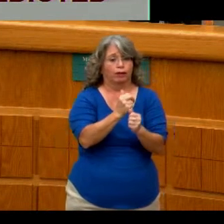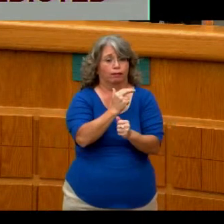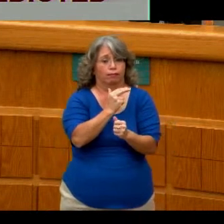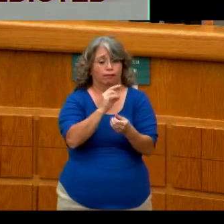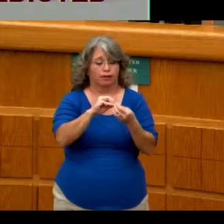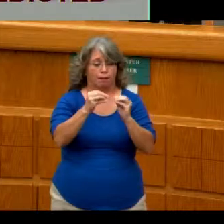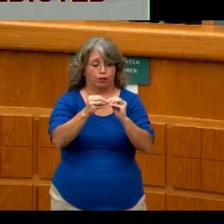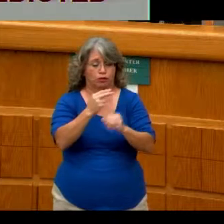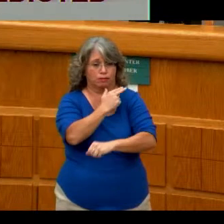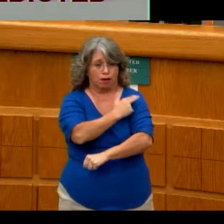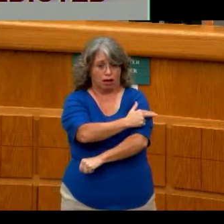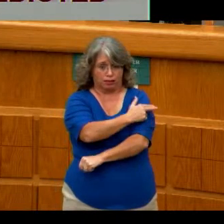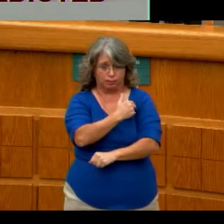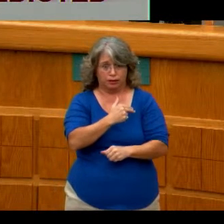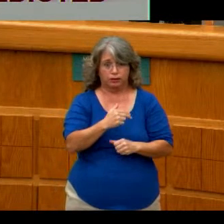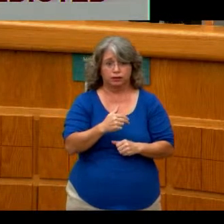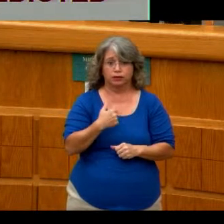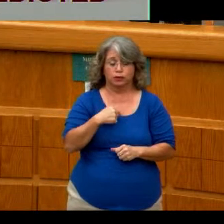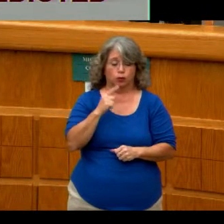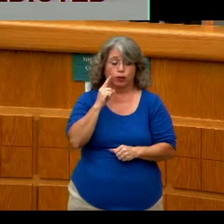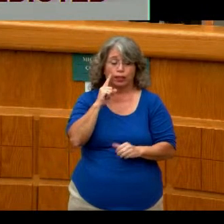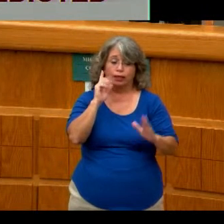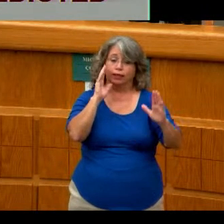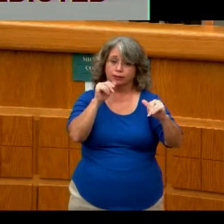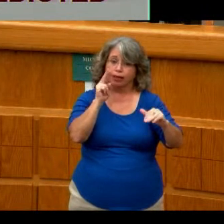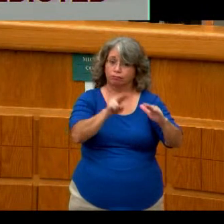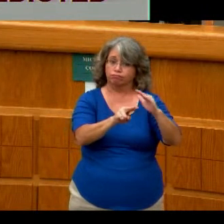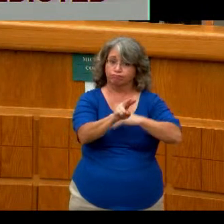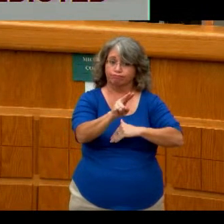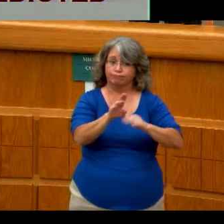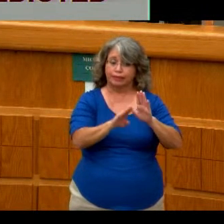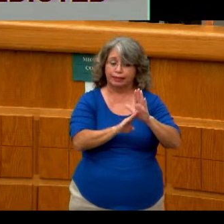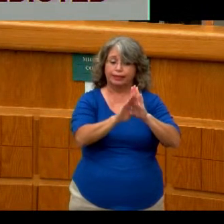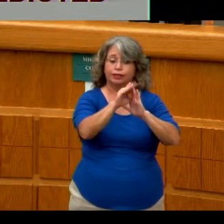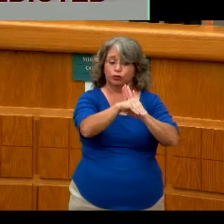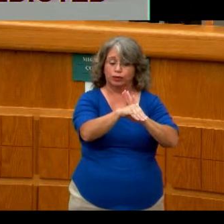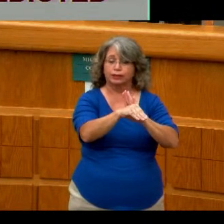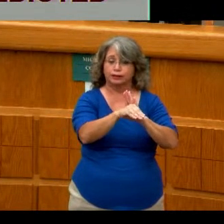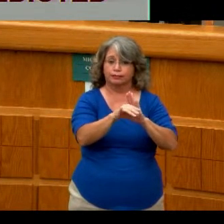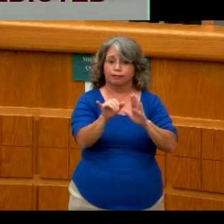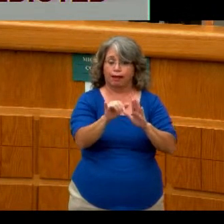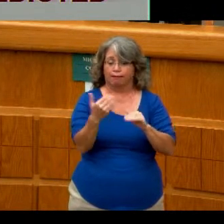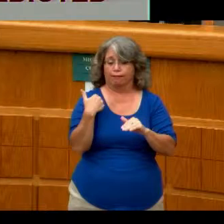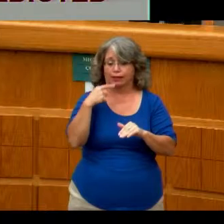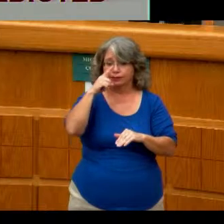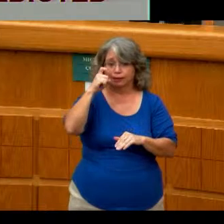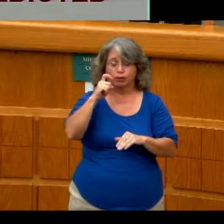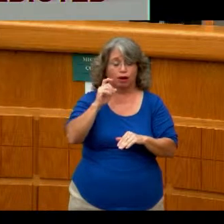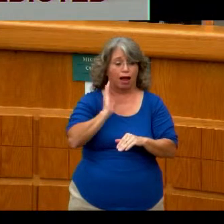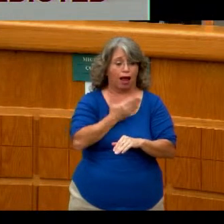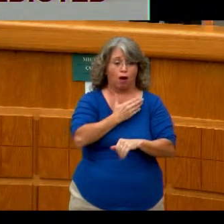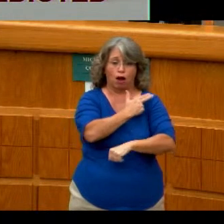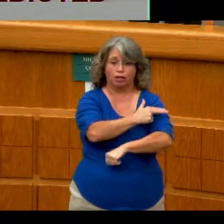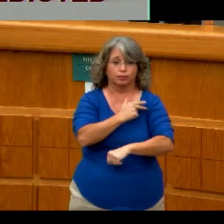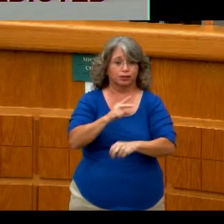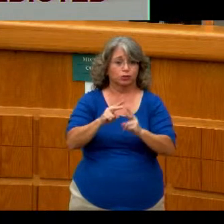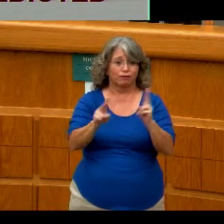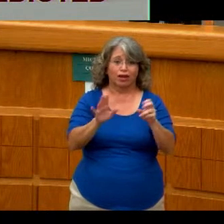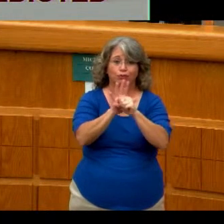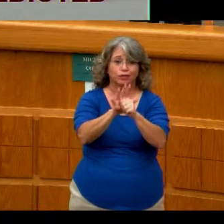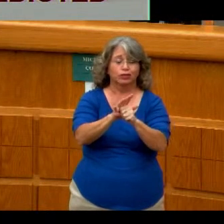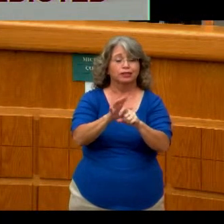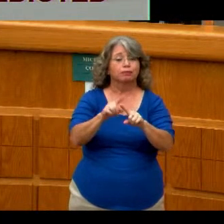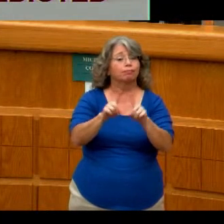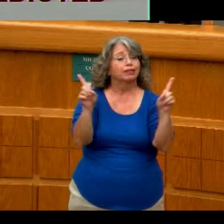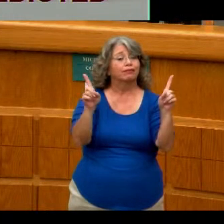dying. In terms of hospitalizations, we're looking at an increase that's equivalent to what we saw